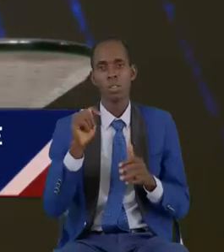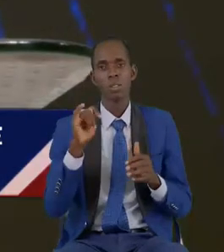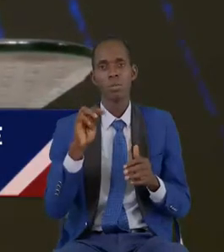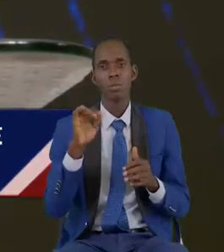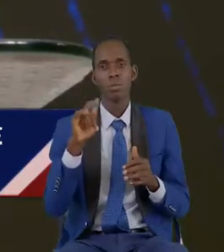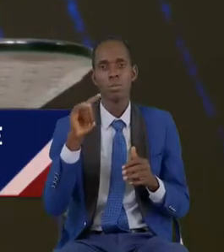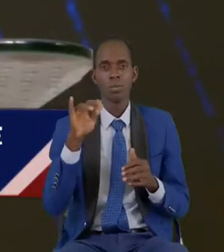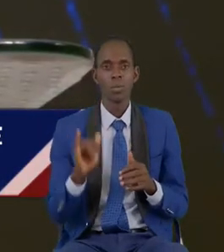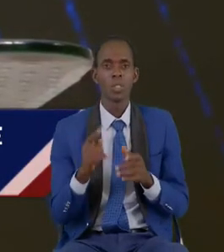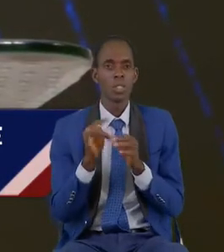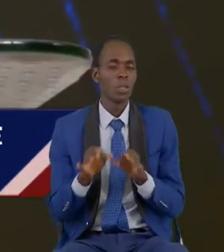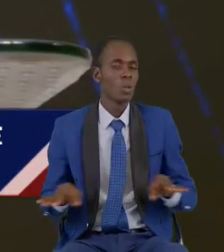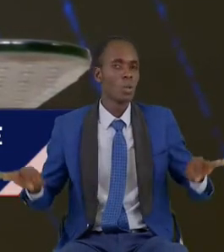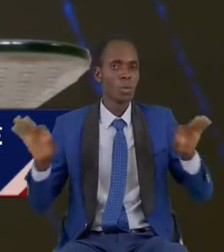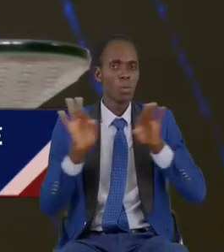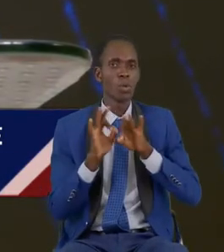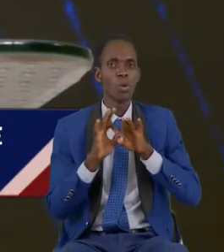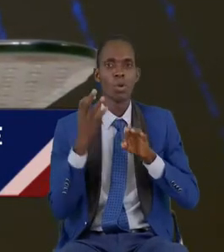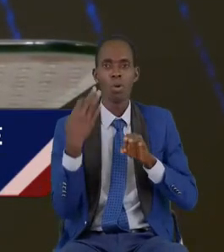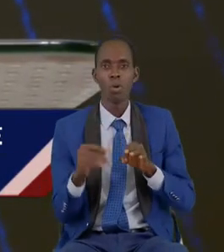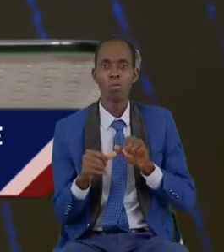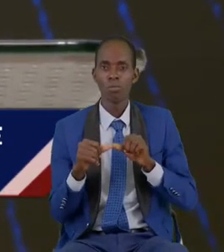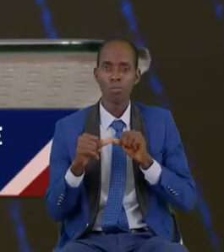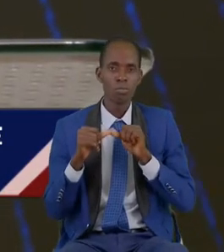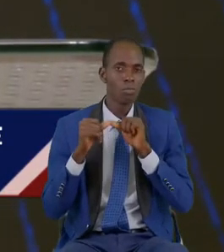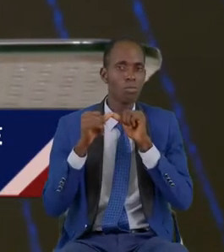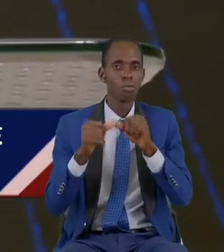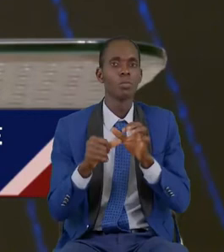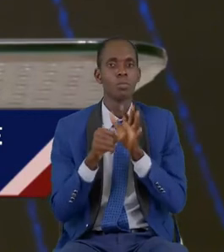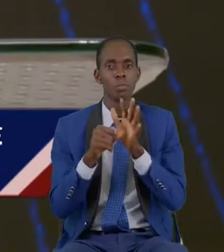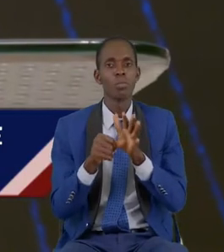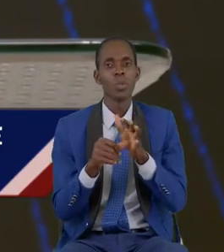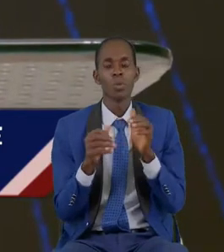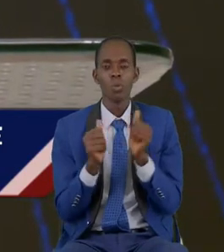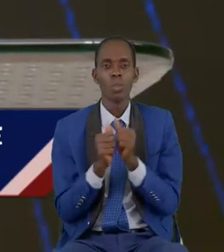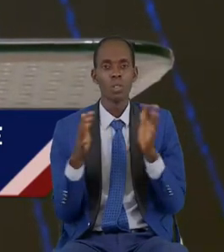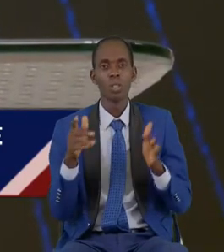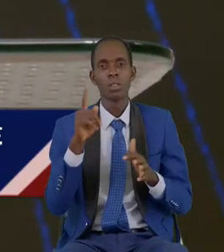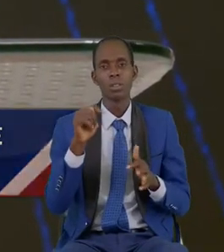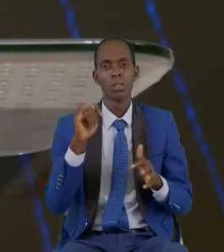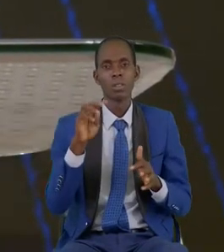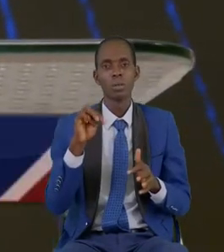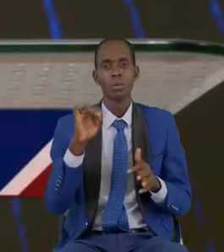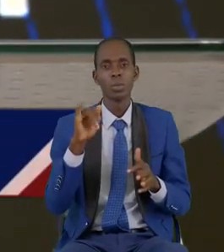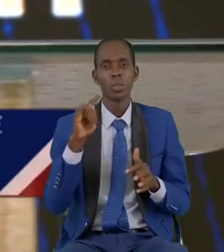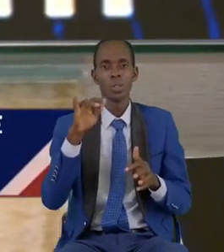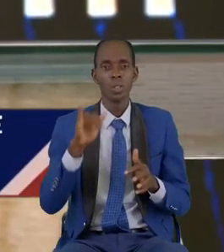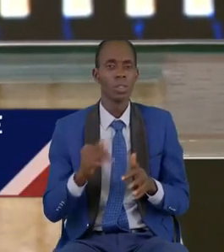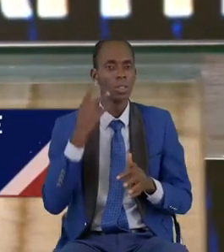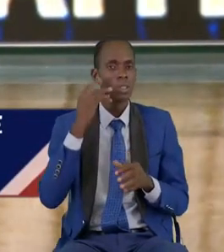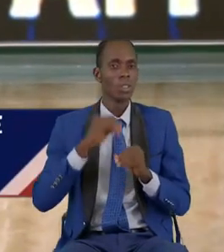steadfast perseverance without timidity. We're coming to 2 Samuel chapter